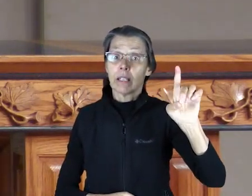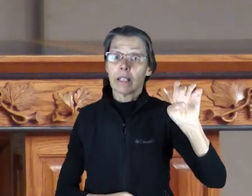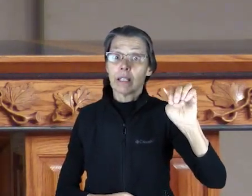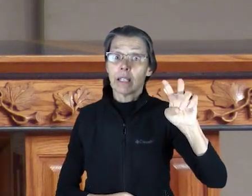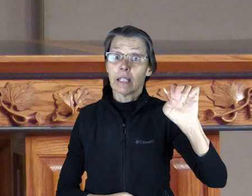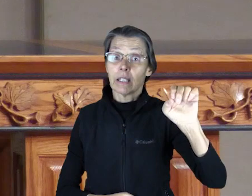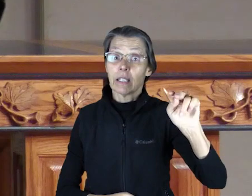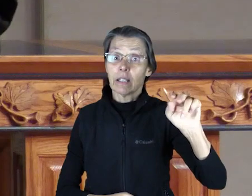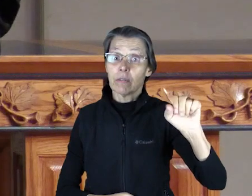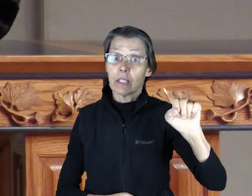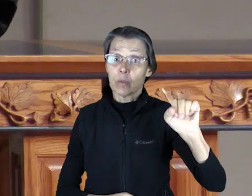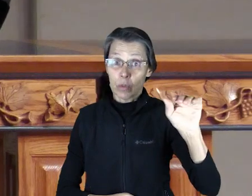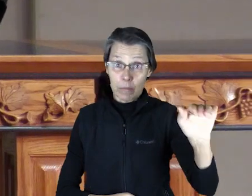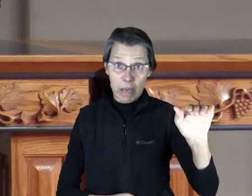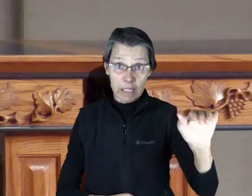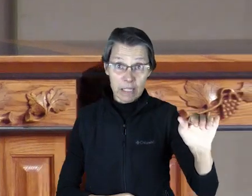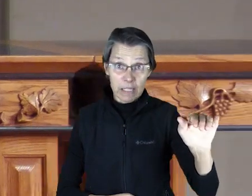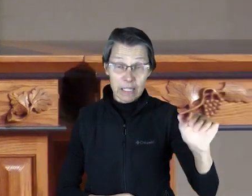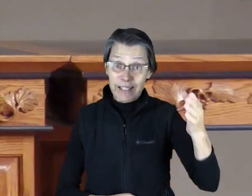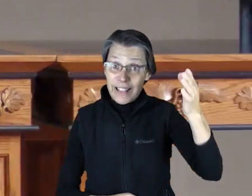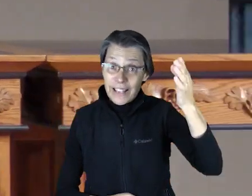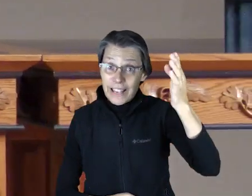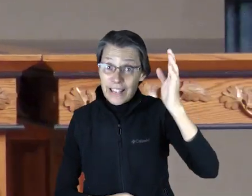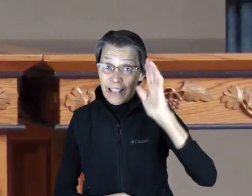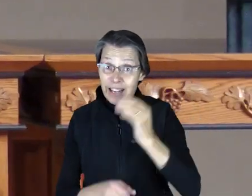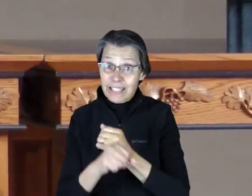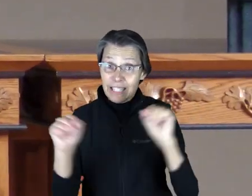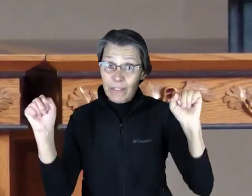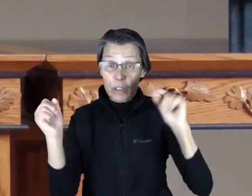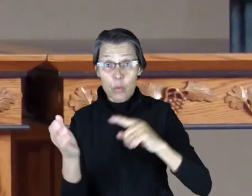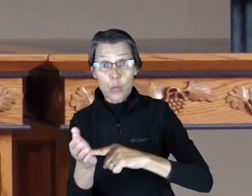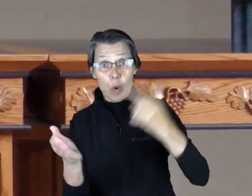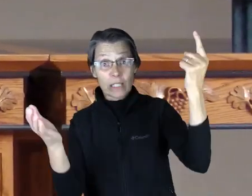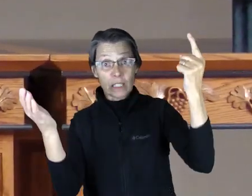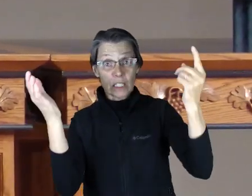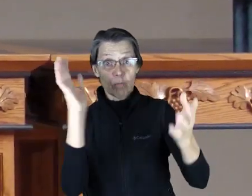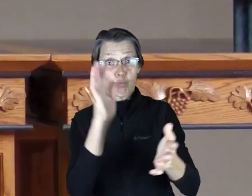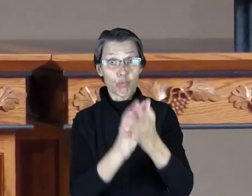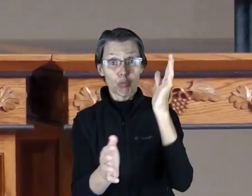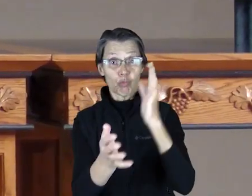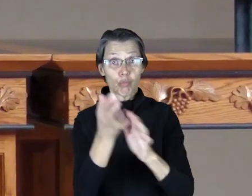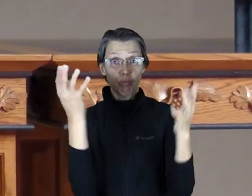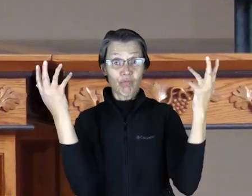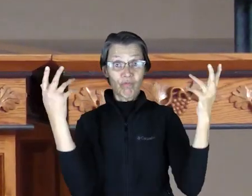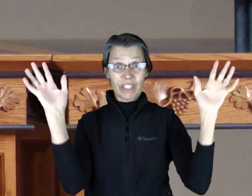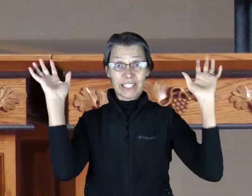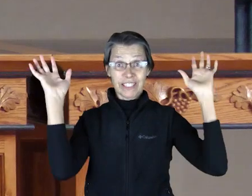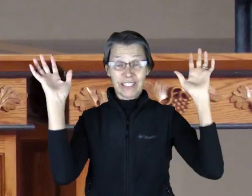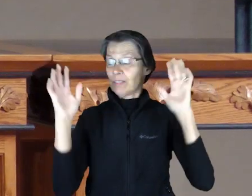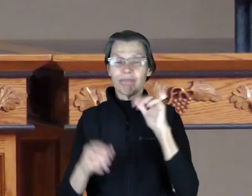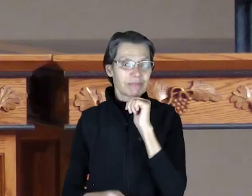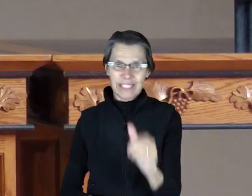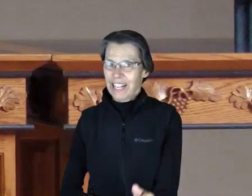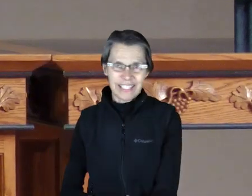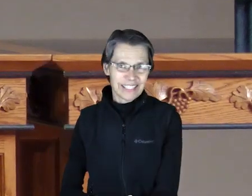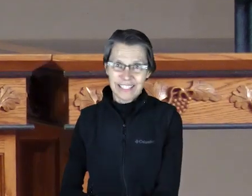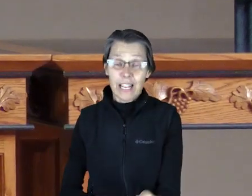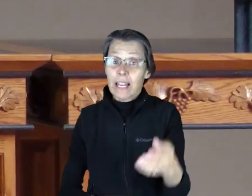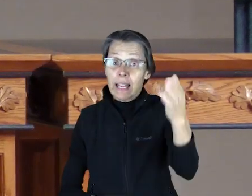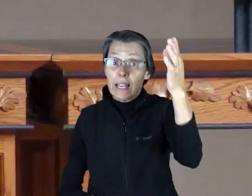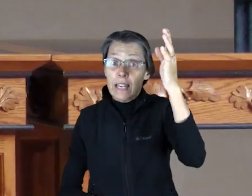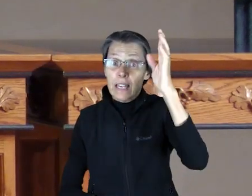Rachel Held Evans reminds us in that quote that I gave to us at the beginning, God's deliverance isn't a one-time